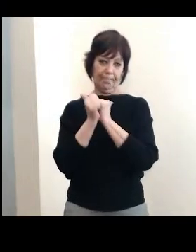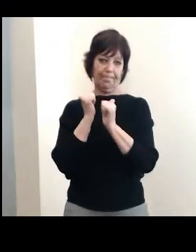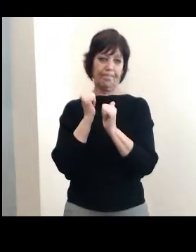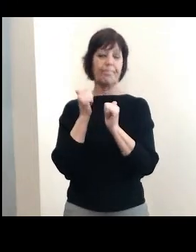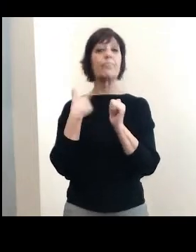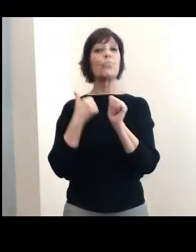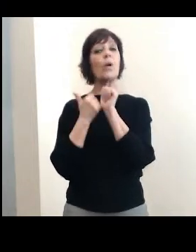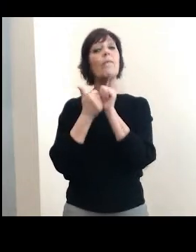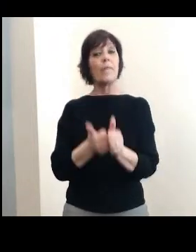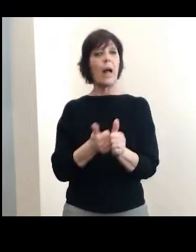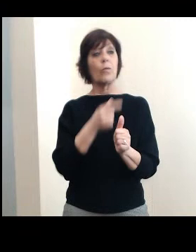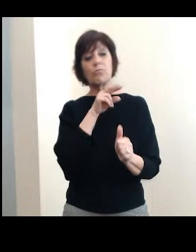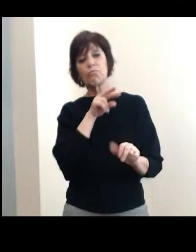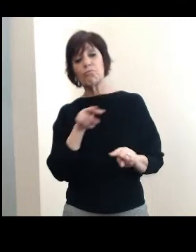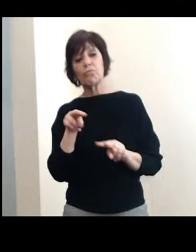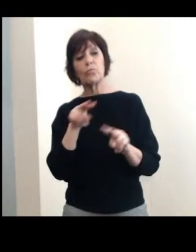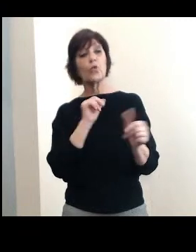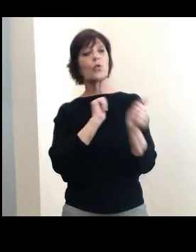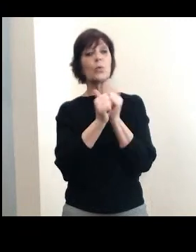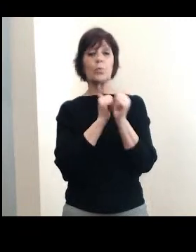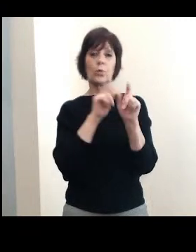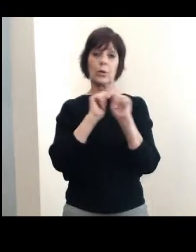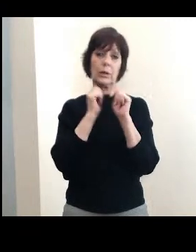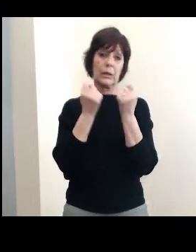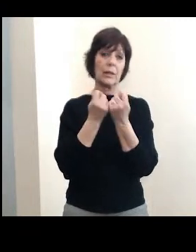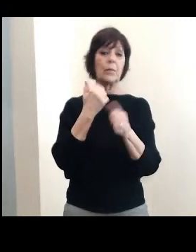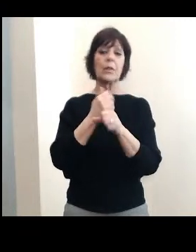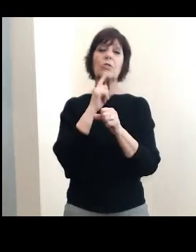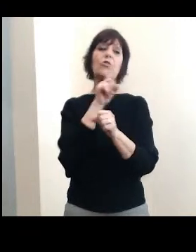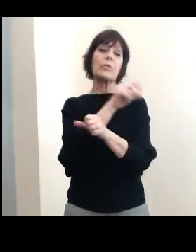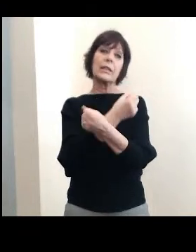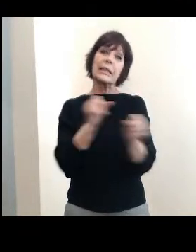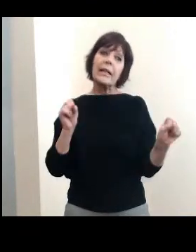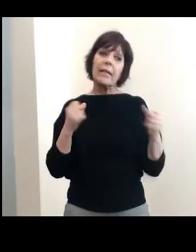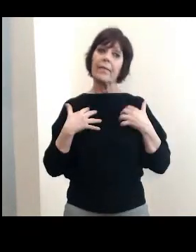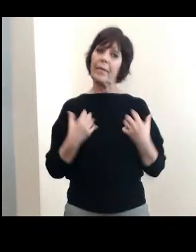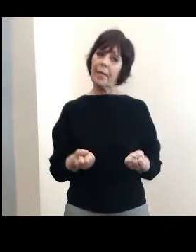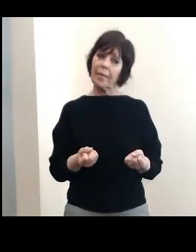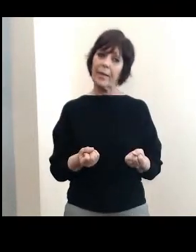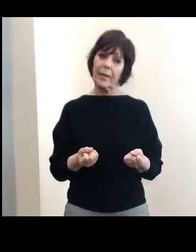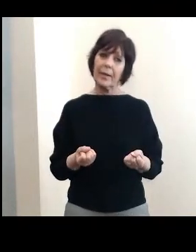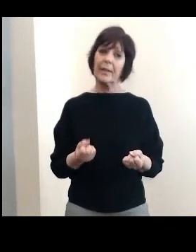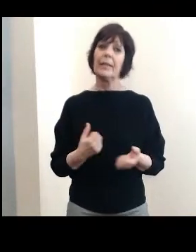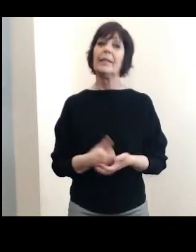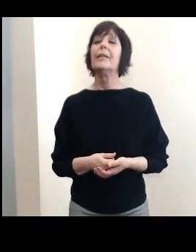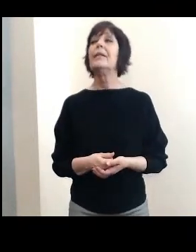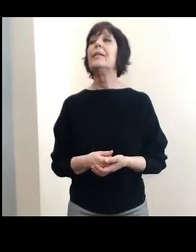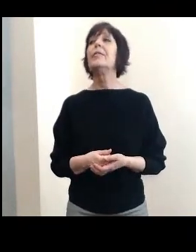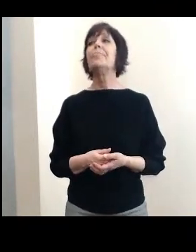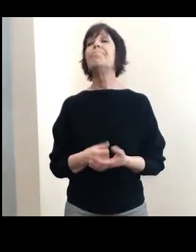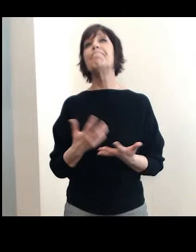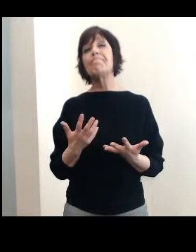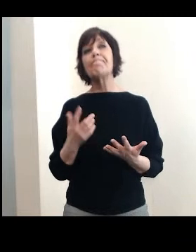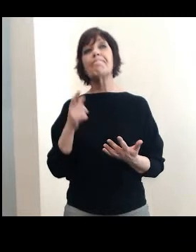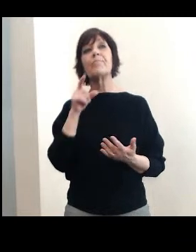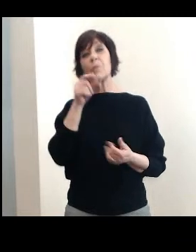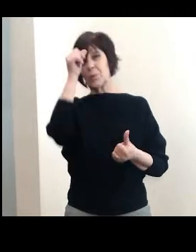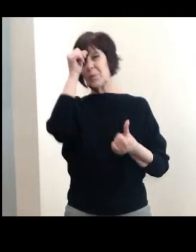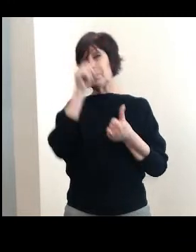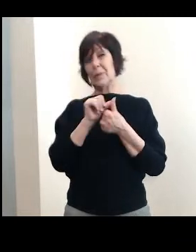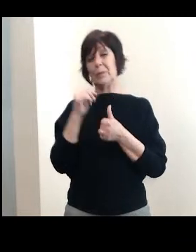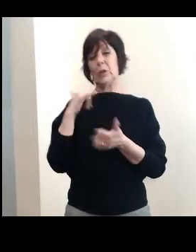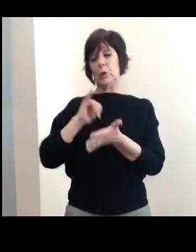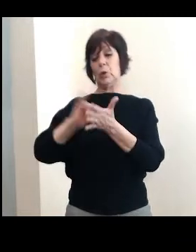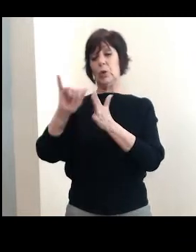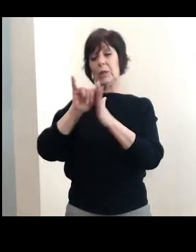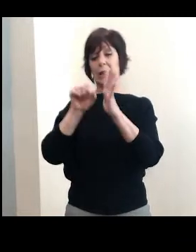following sports teams and making sure that everybody stays safe and healthy in our youth sports. So as you recall, the New York